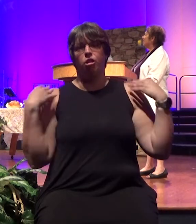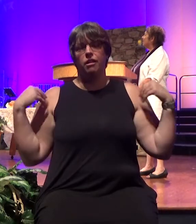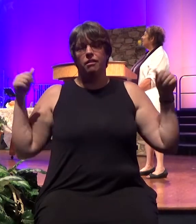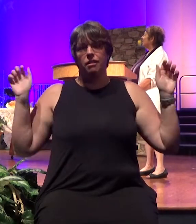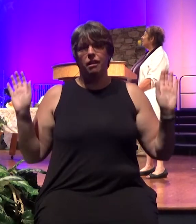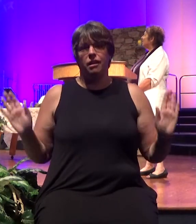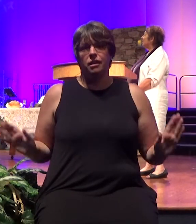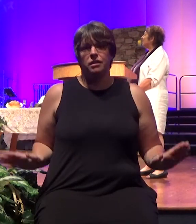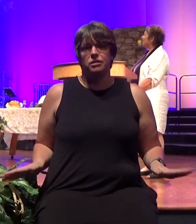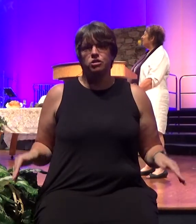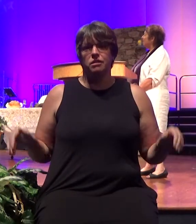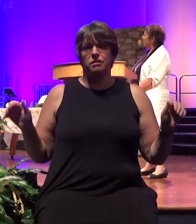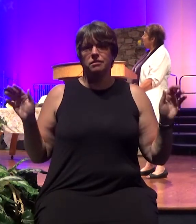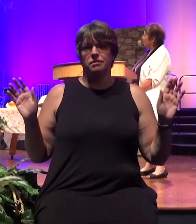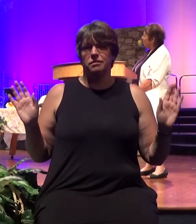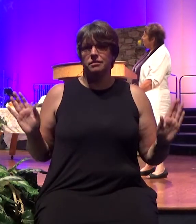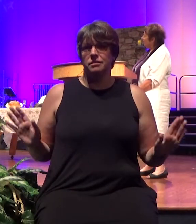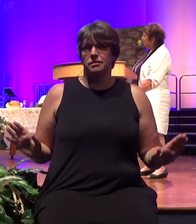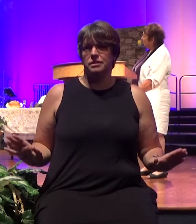angels,